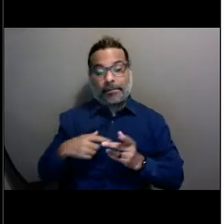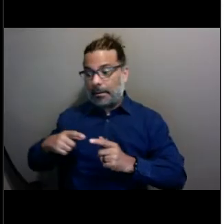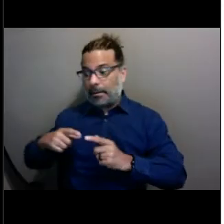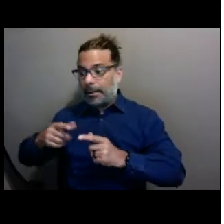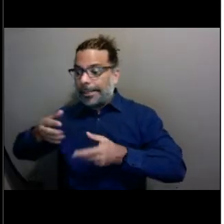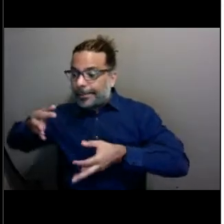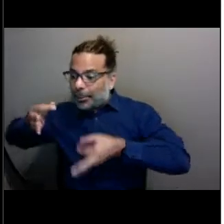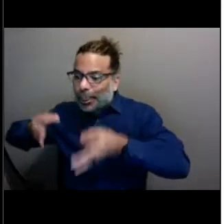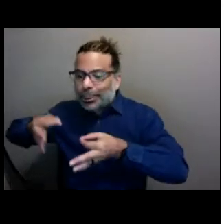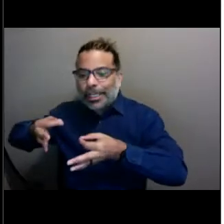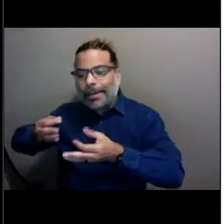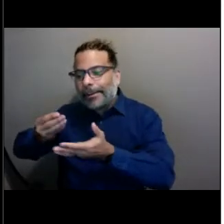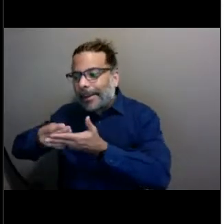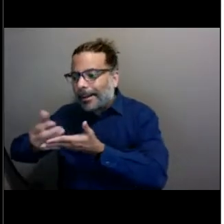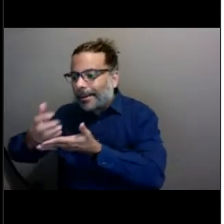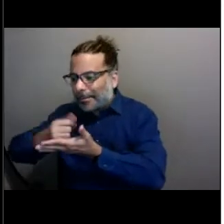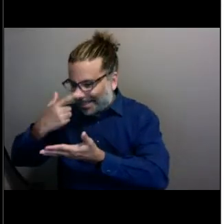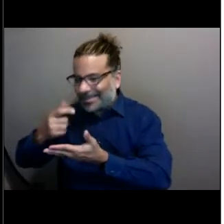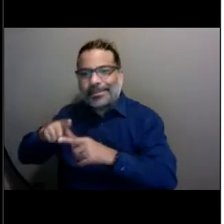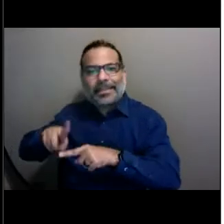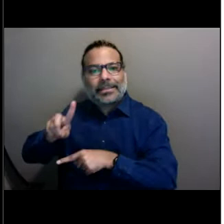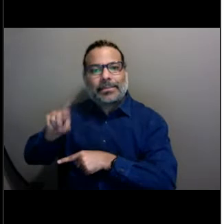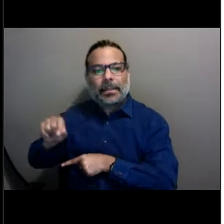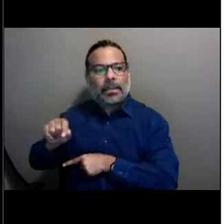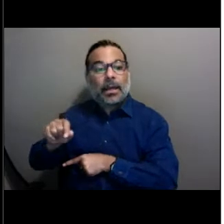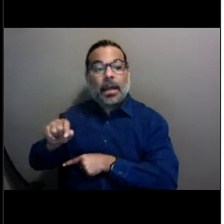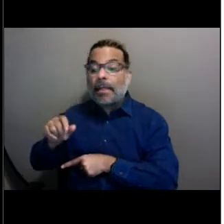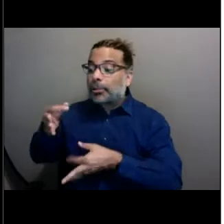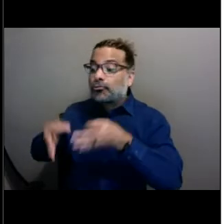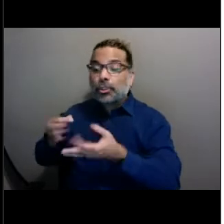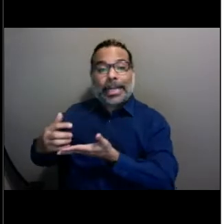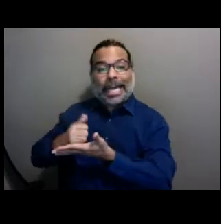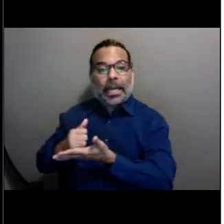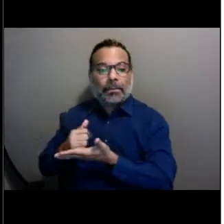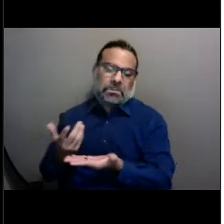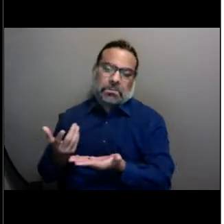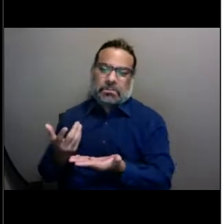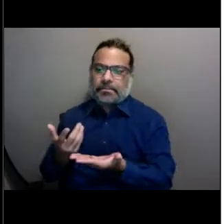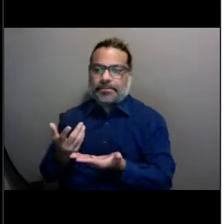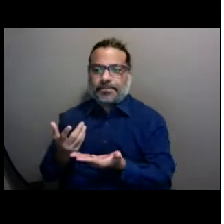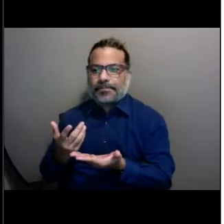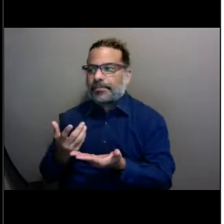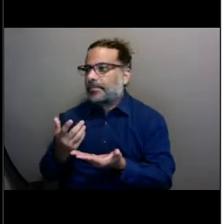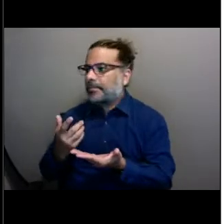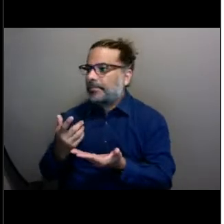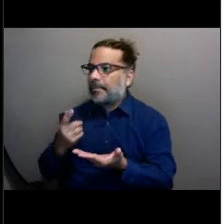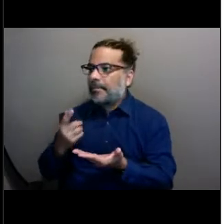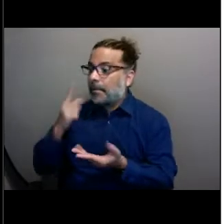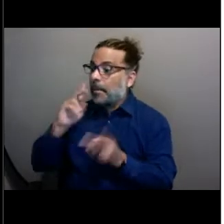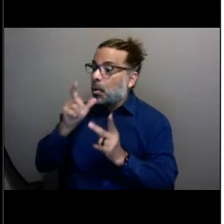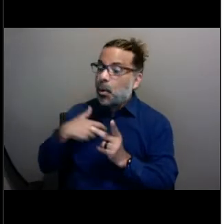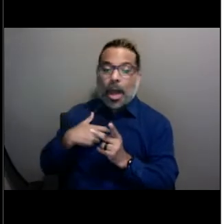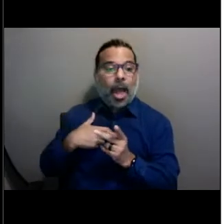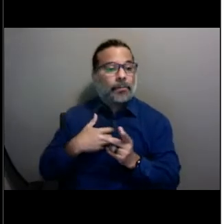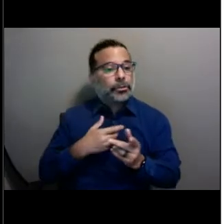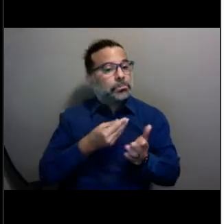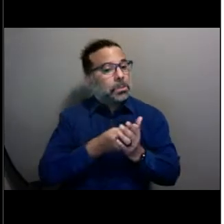disability status. Discretionary income here are defined for those who have disposable income